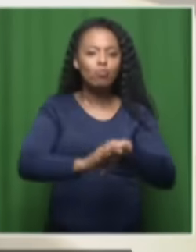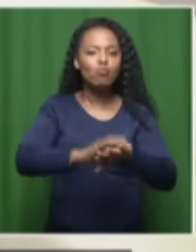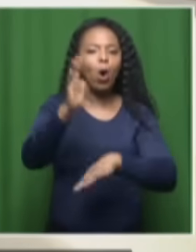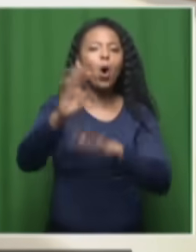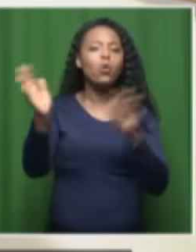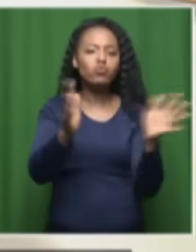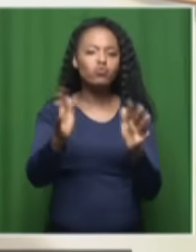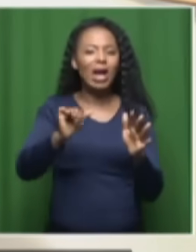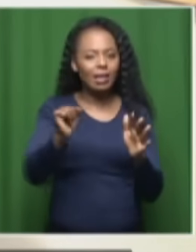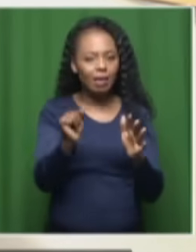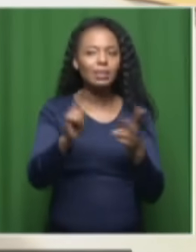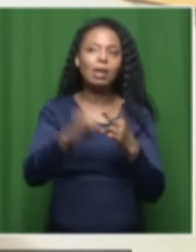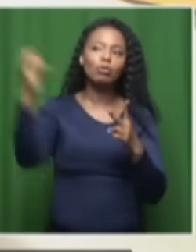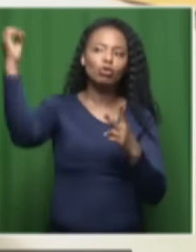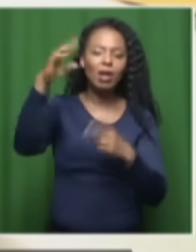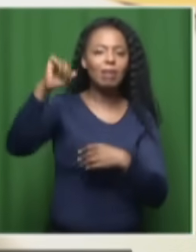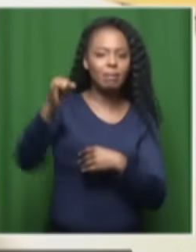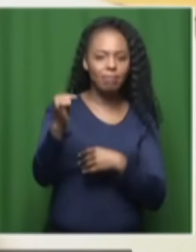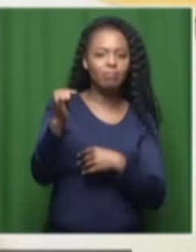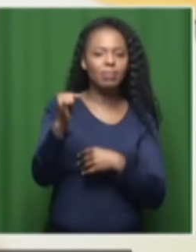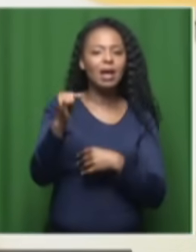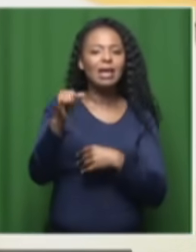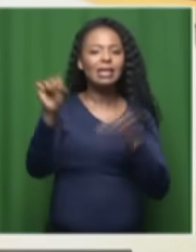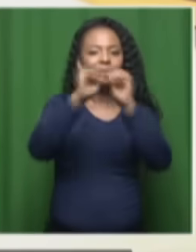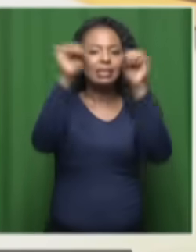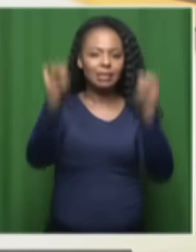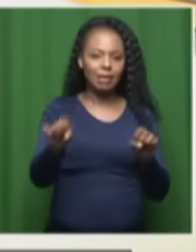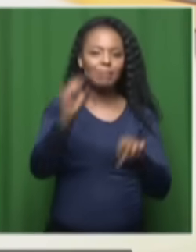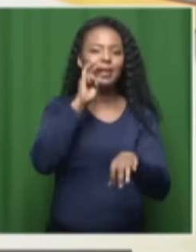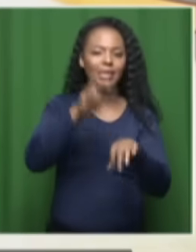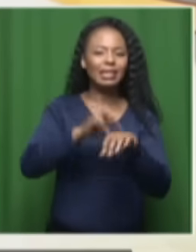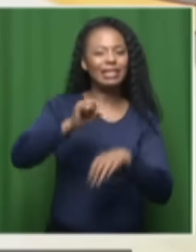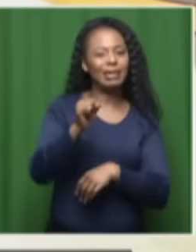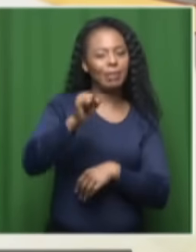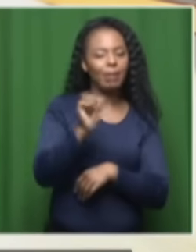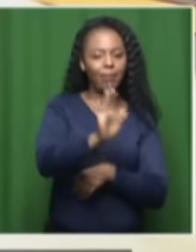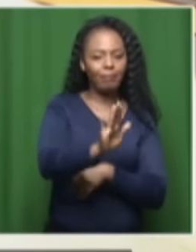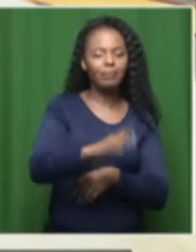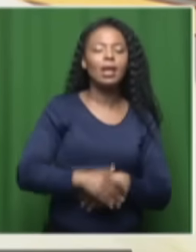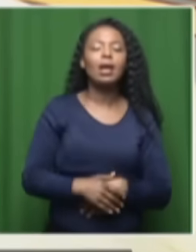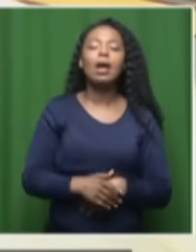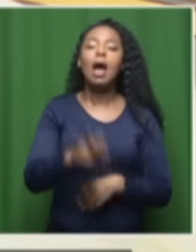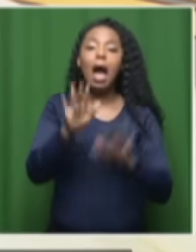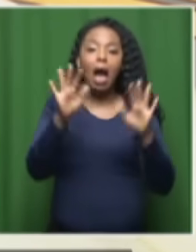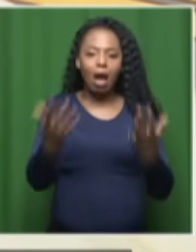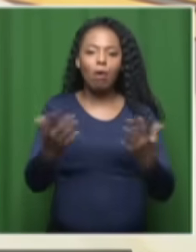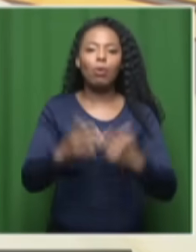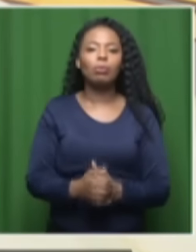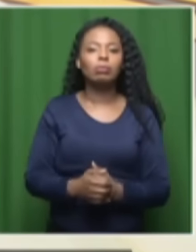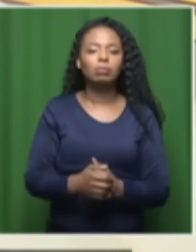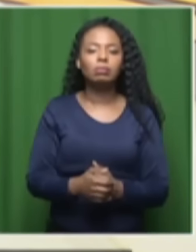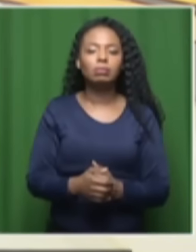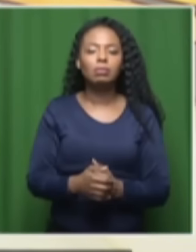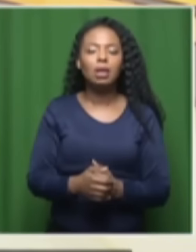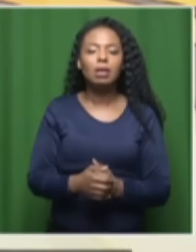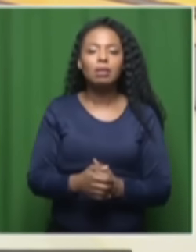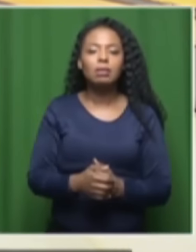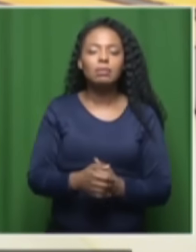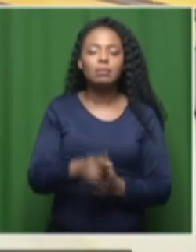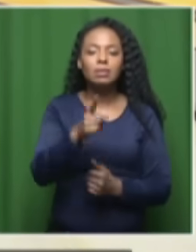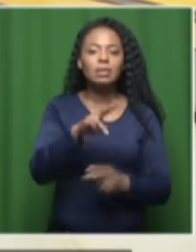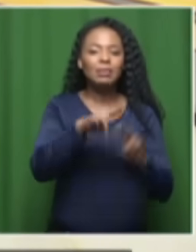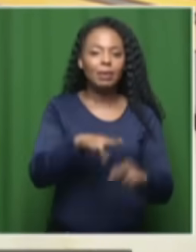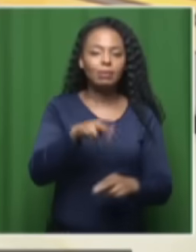wind and more solar facilities in place. So quite a nice way to look at this is to look at the metros. But when you say put